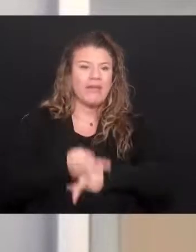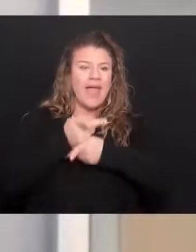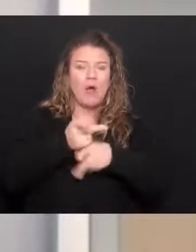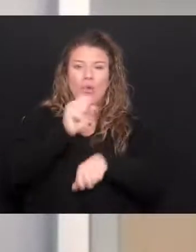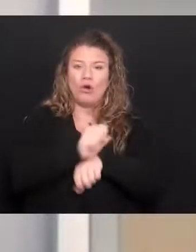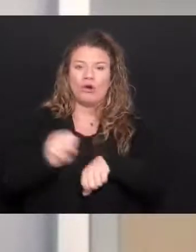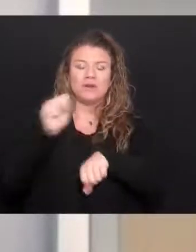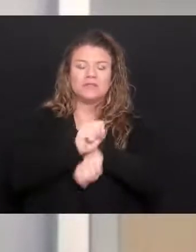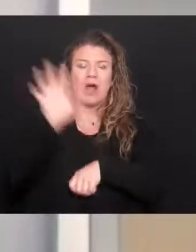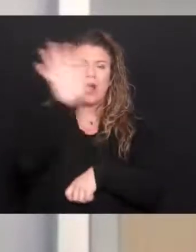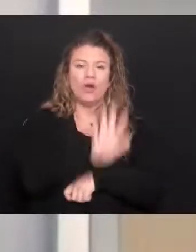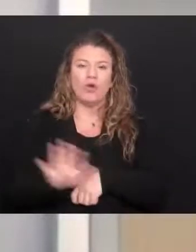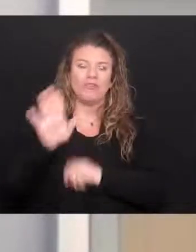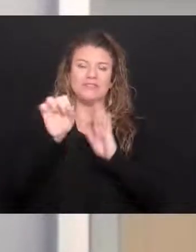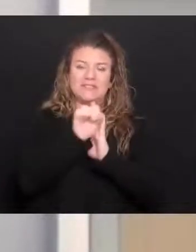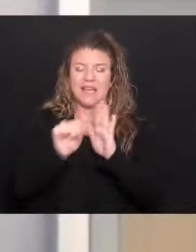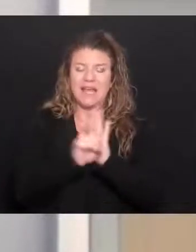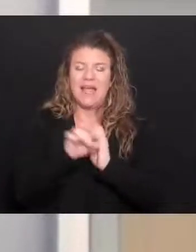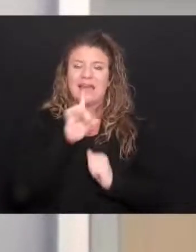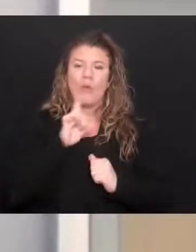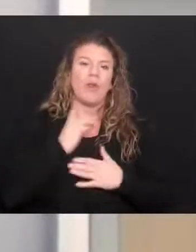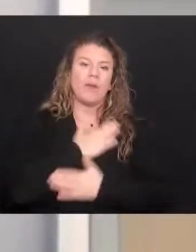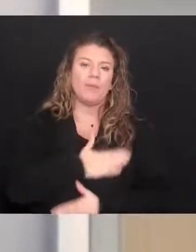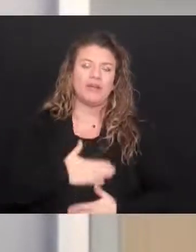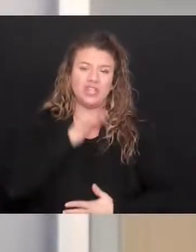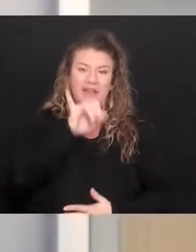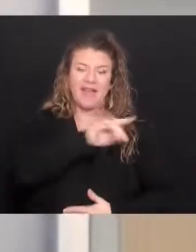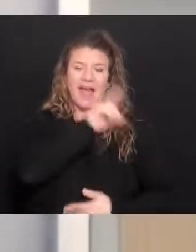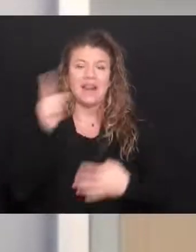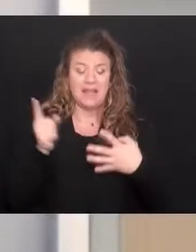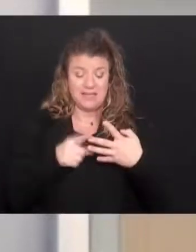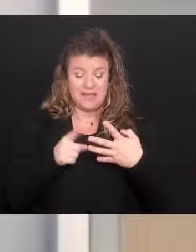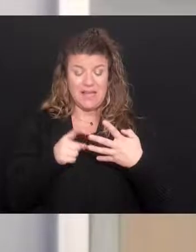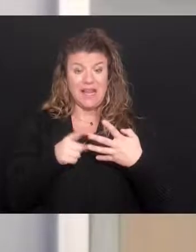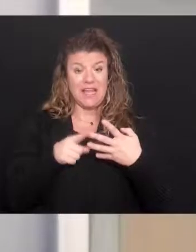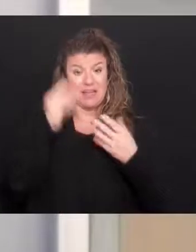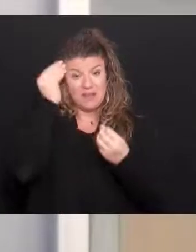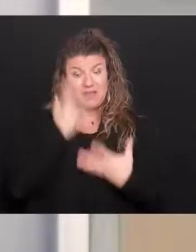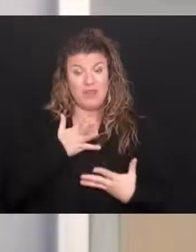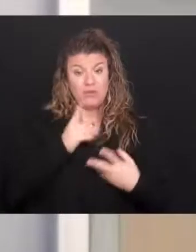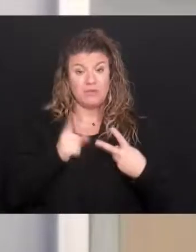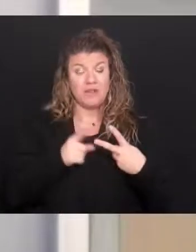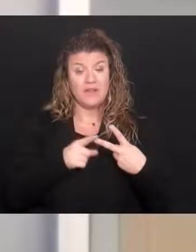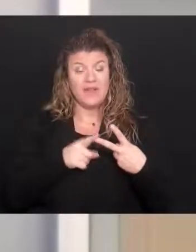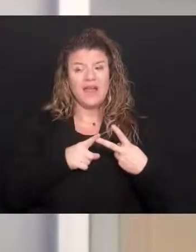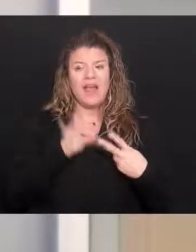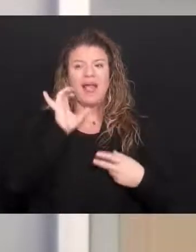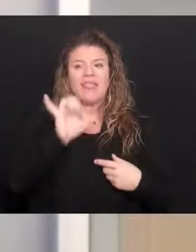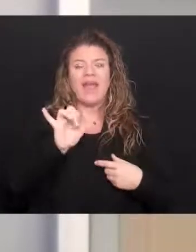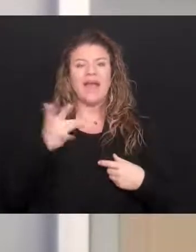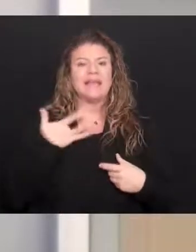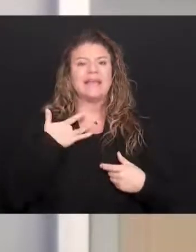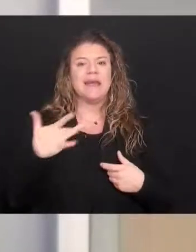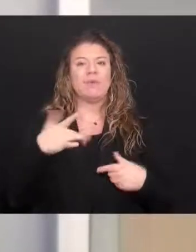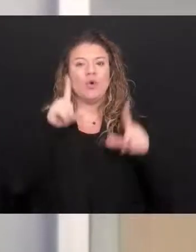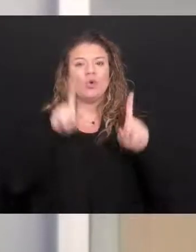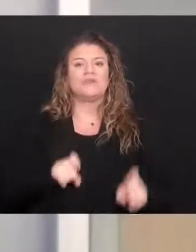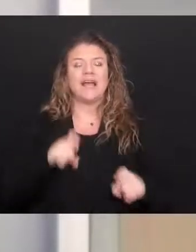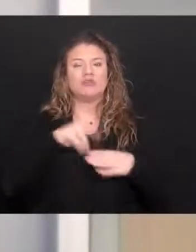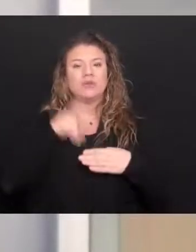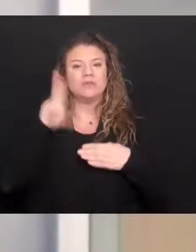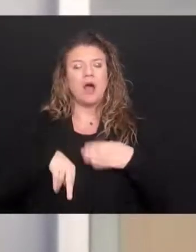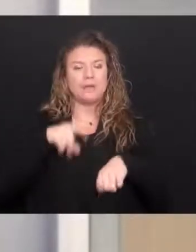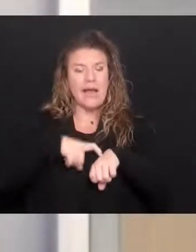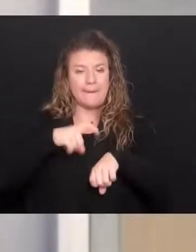state. And we just appreciate that so much. Second thing came to my attention was that the typical test result turnaround